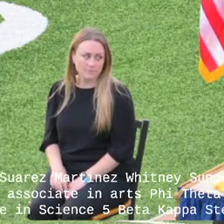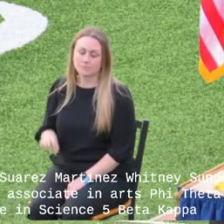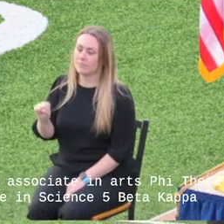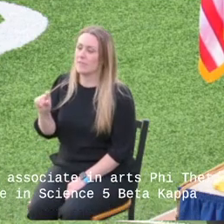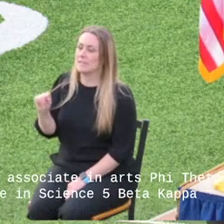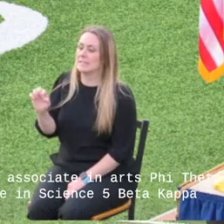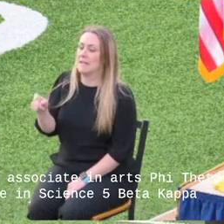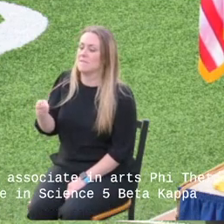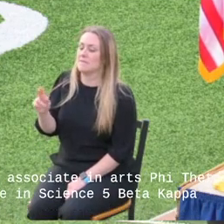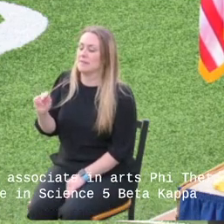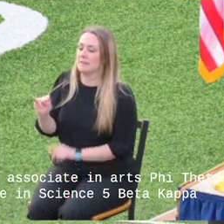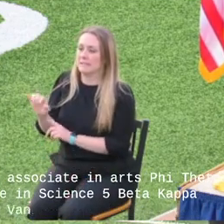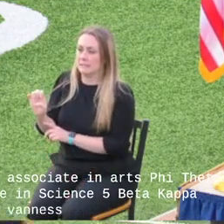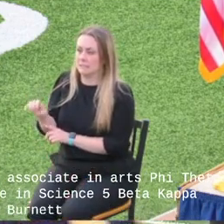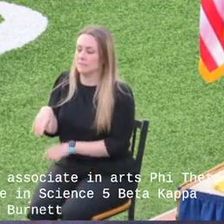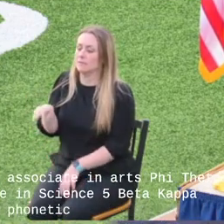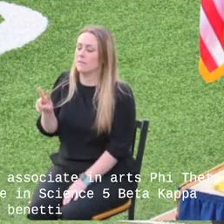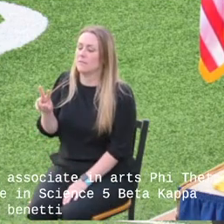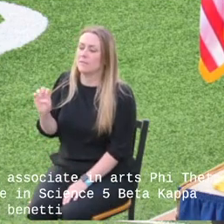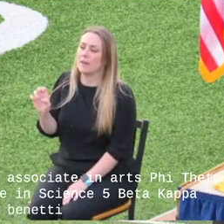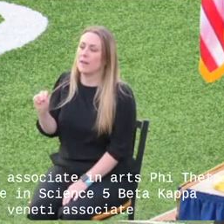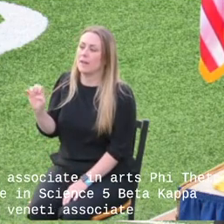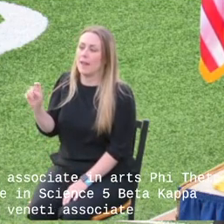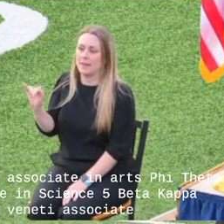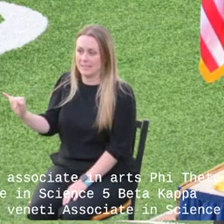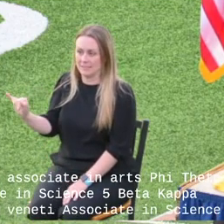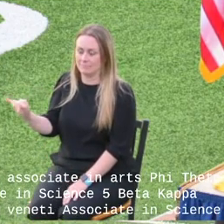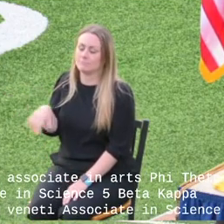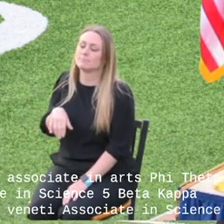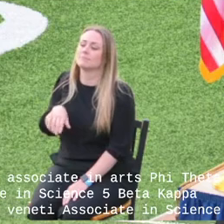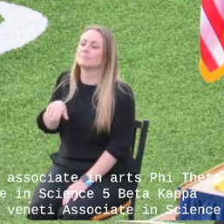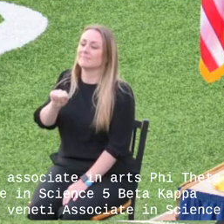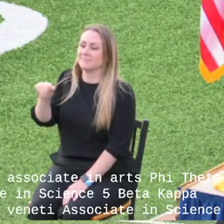Stephanie Marie Vanetti, Associate in Science.